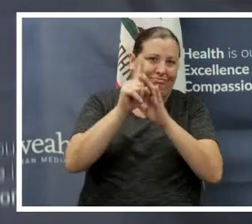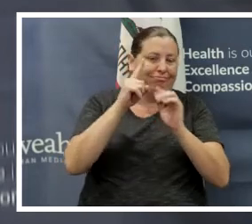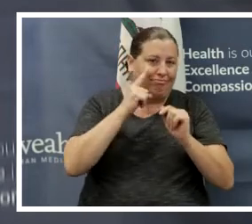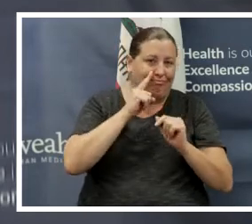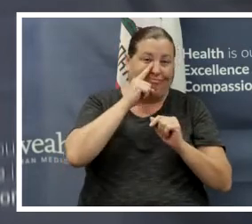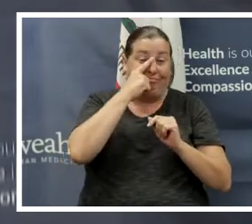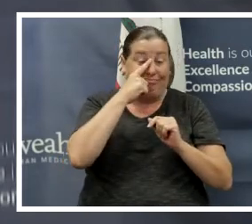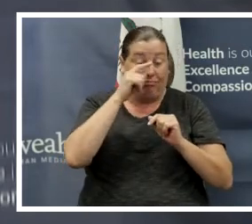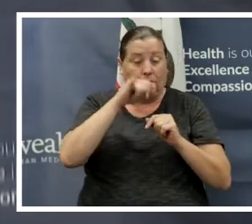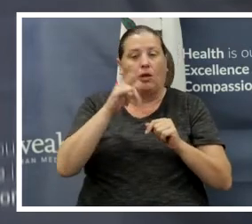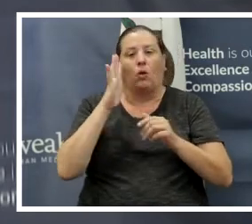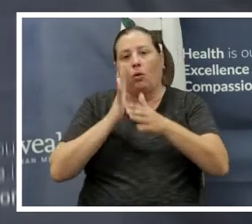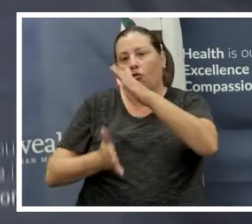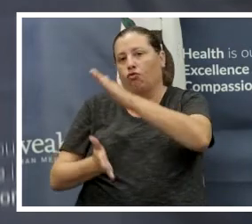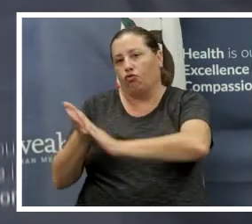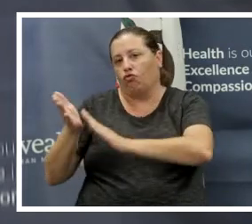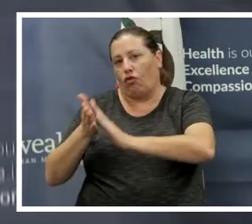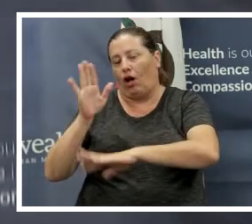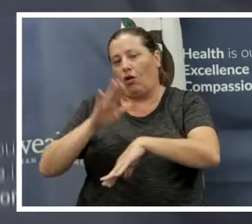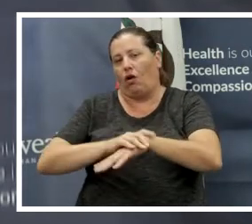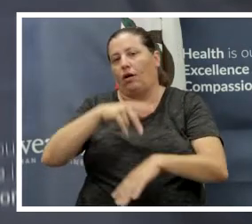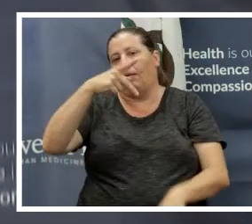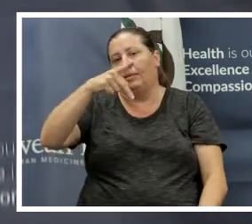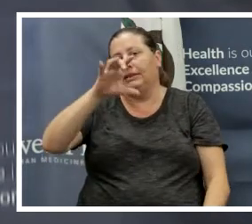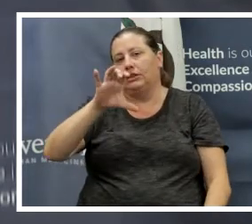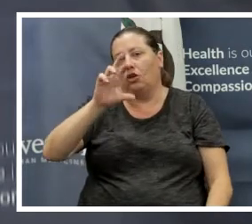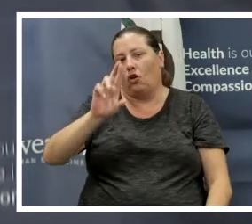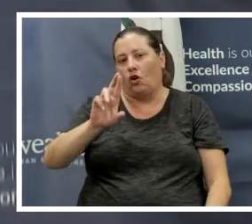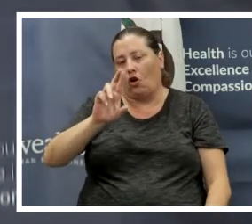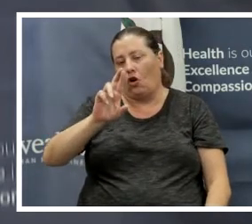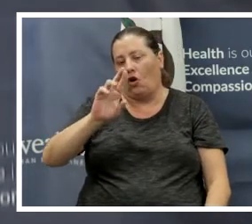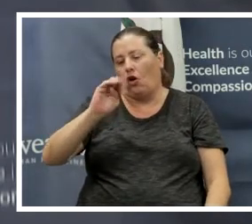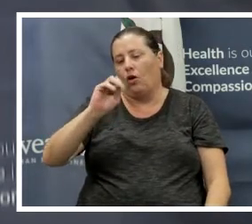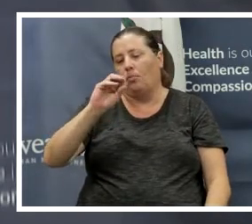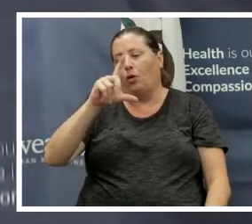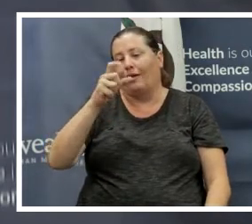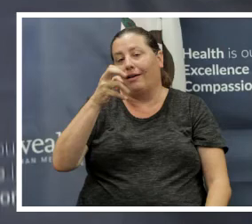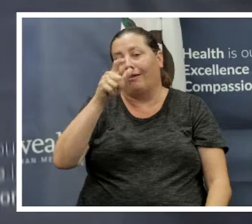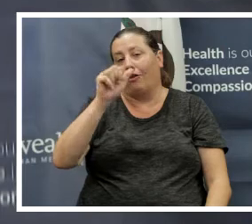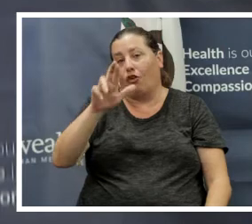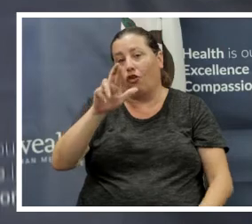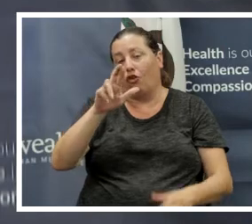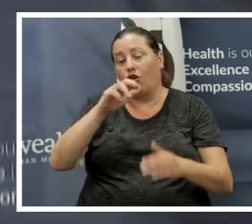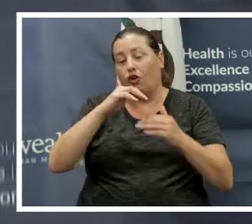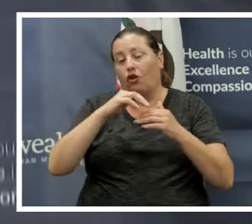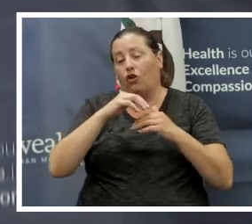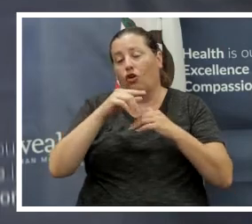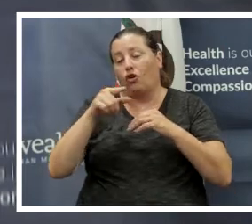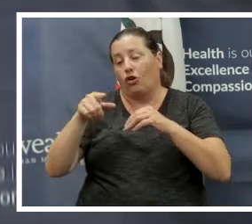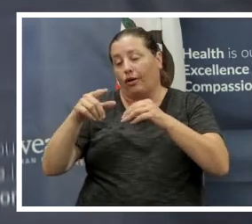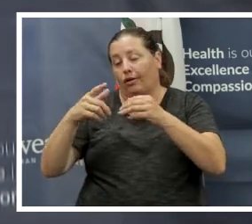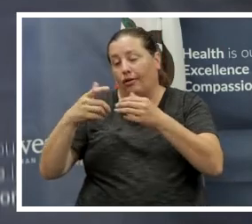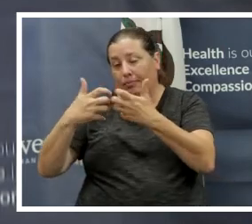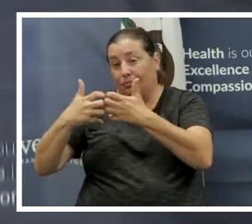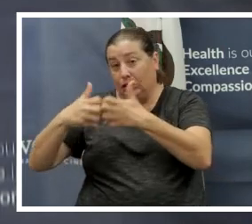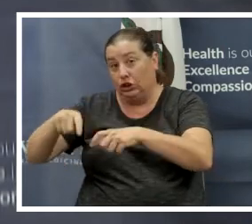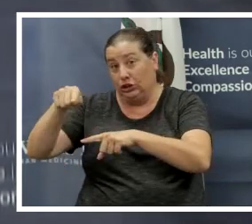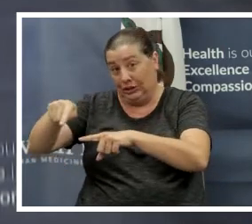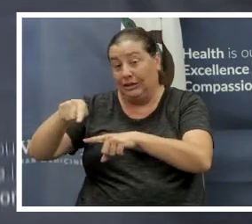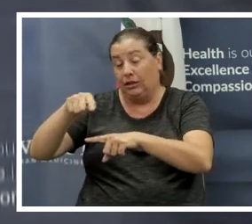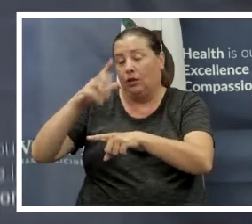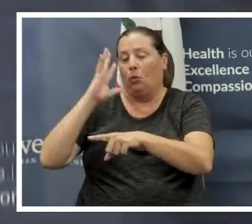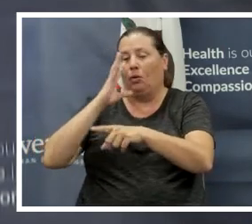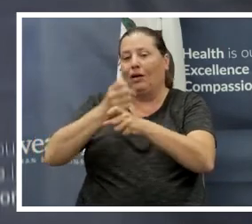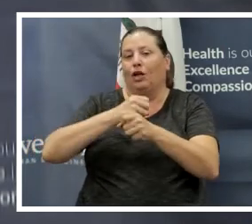on one of the PCR molecular platforms, and you'll generally have your results again that night or the next day.